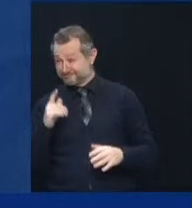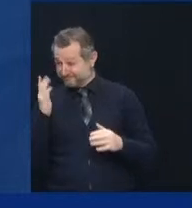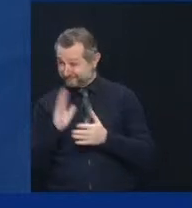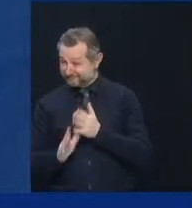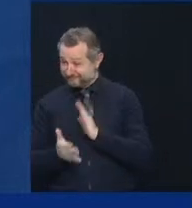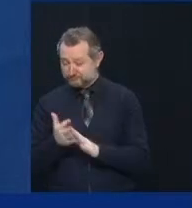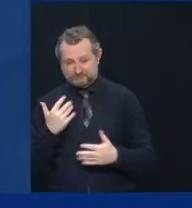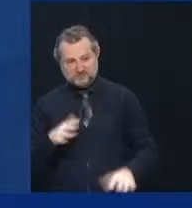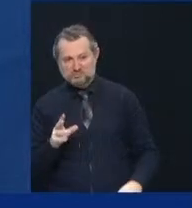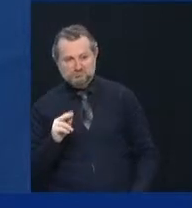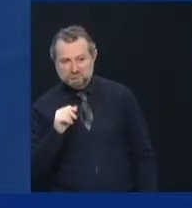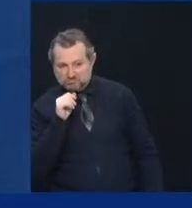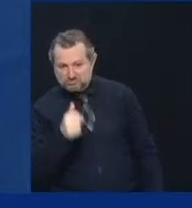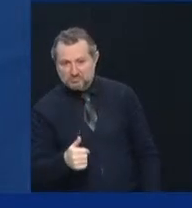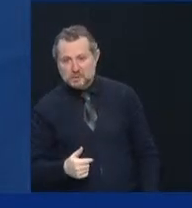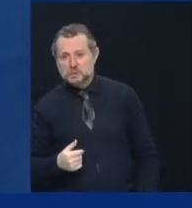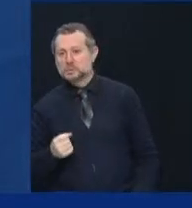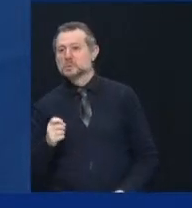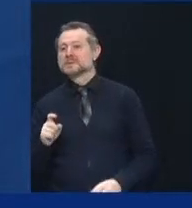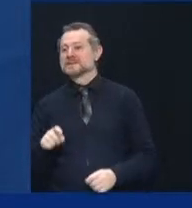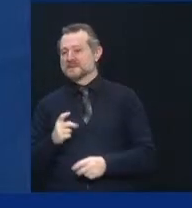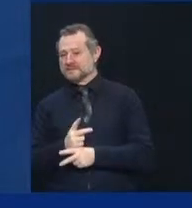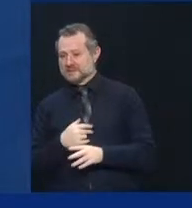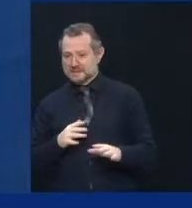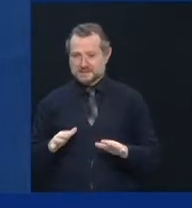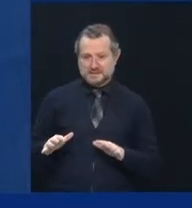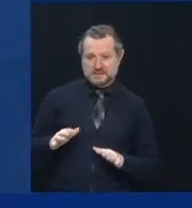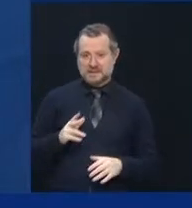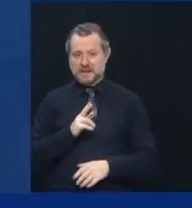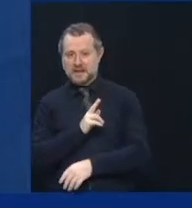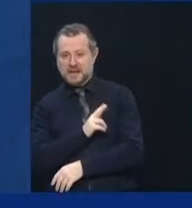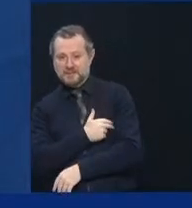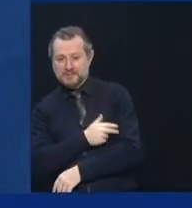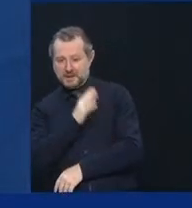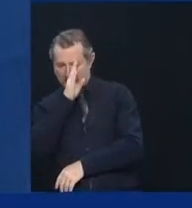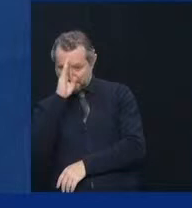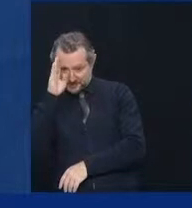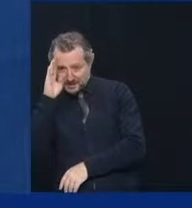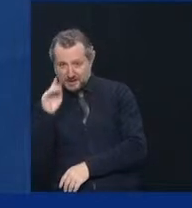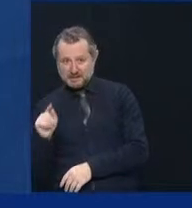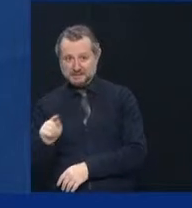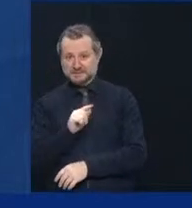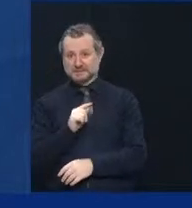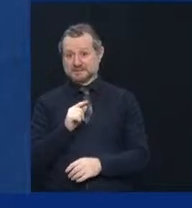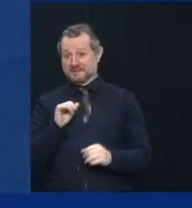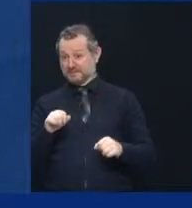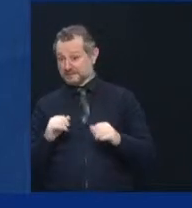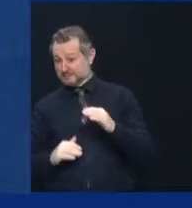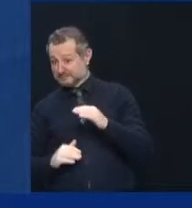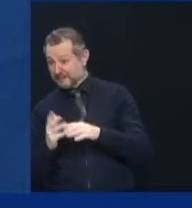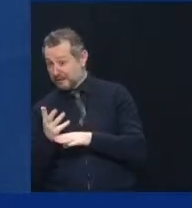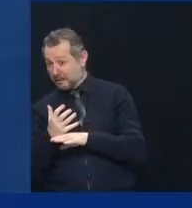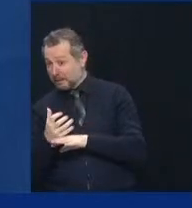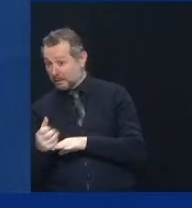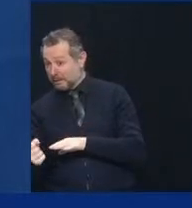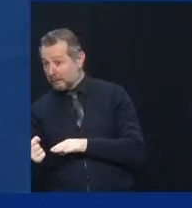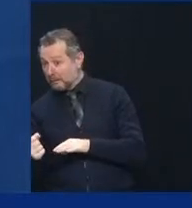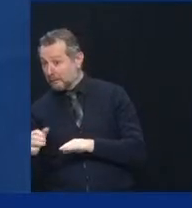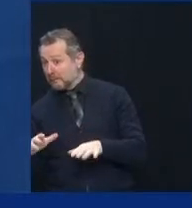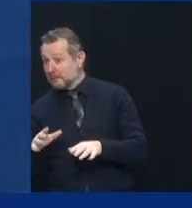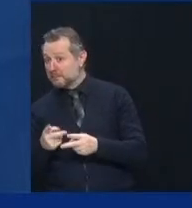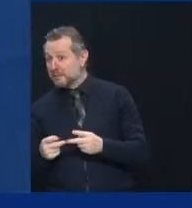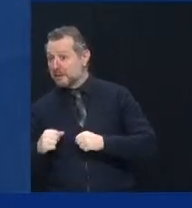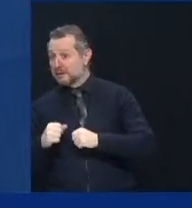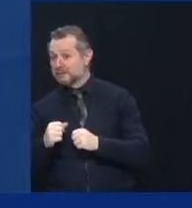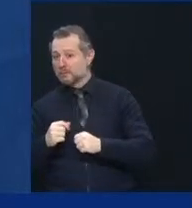have to be careful about hospital capacity. And if we run out of hospital capacity, I am telling you today why it will